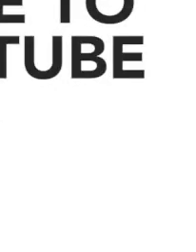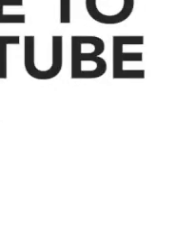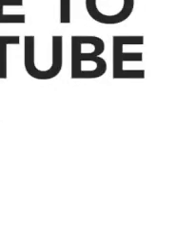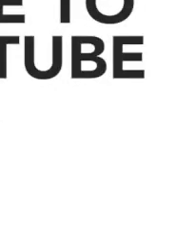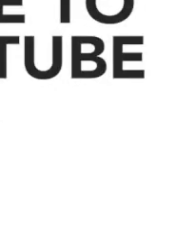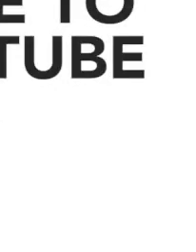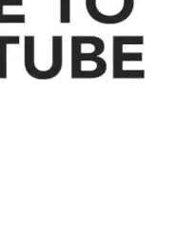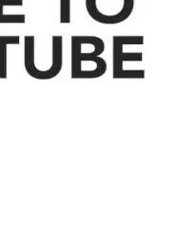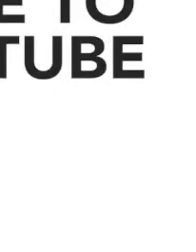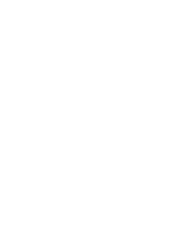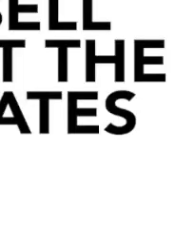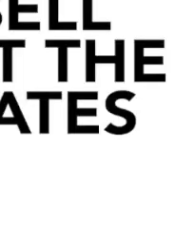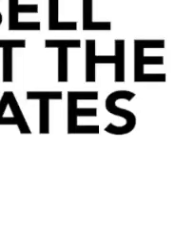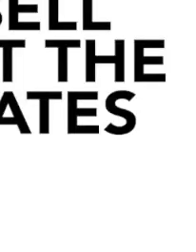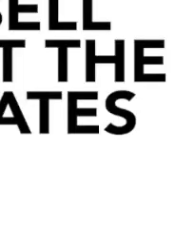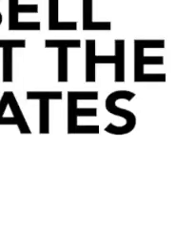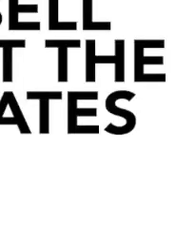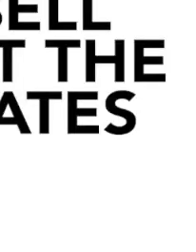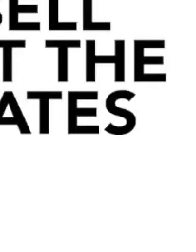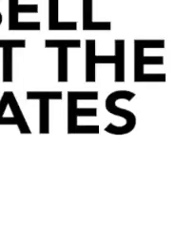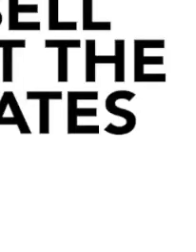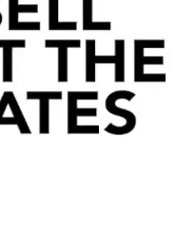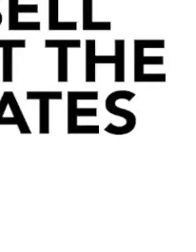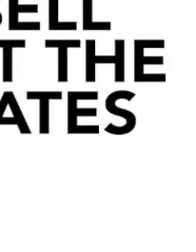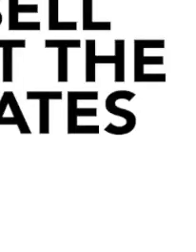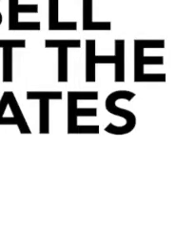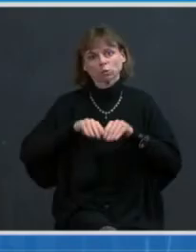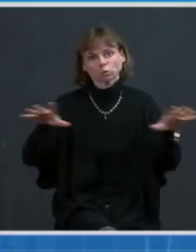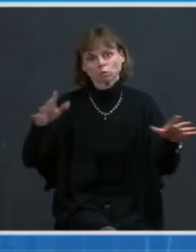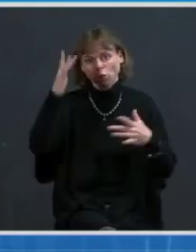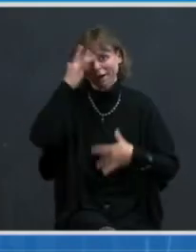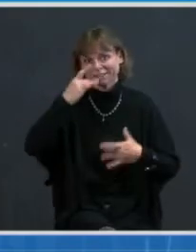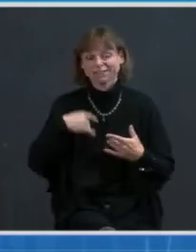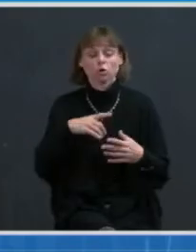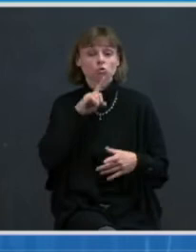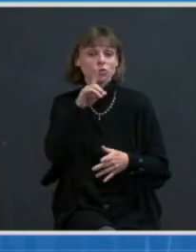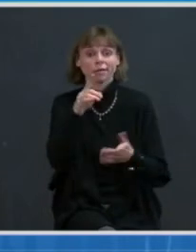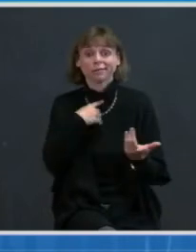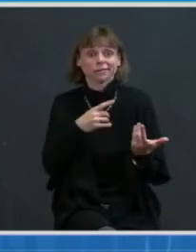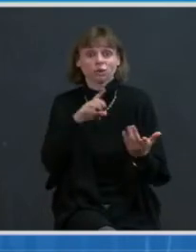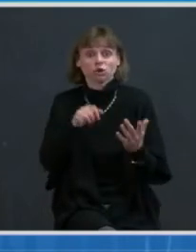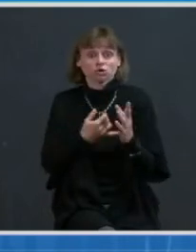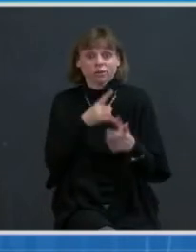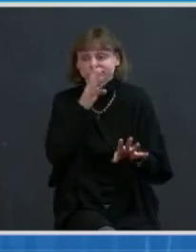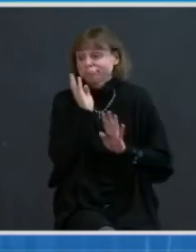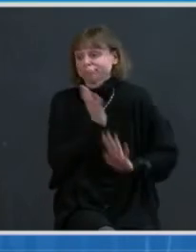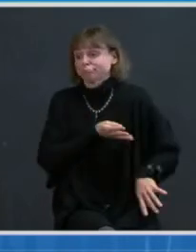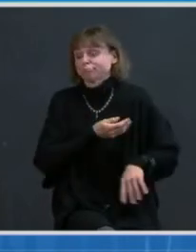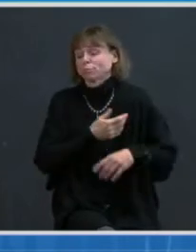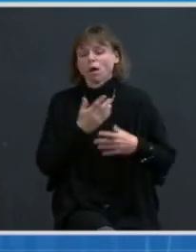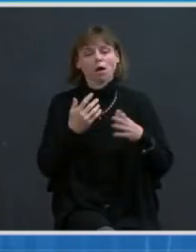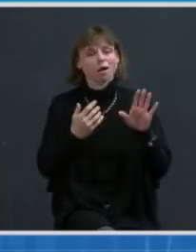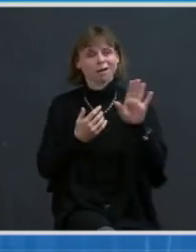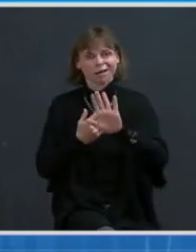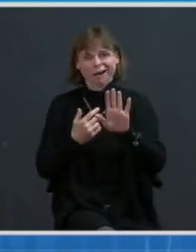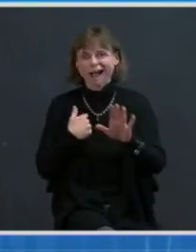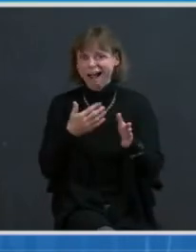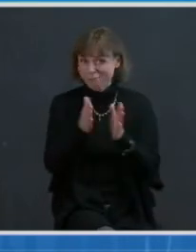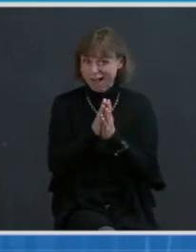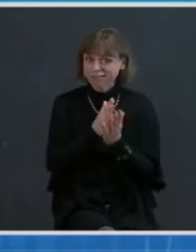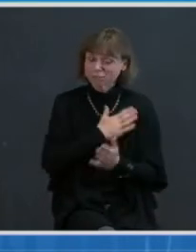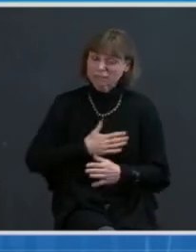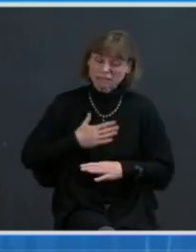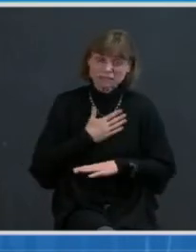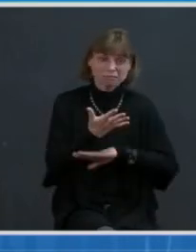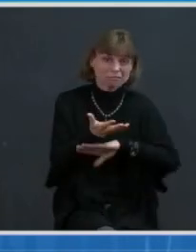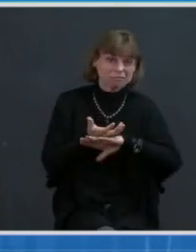Subscribe to our YouTube channel. Press the bell icon to get the latest updates. I'm pleading with you for the sake of our nation's health.